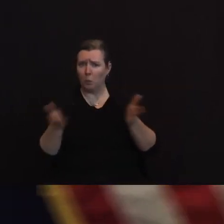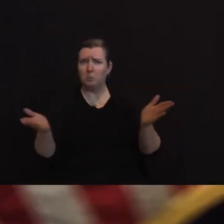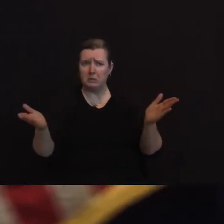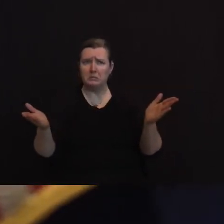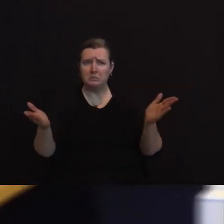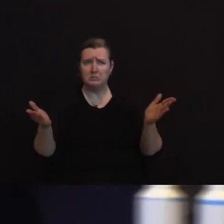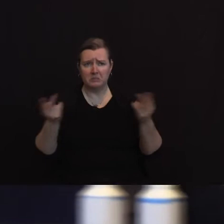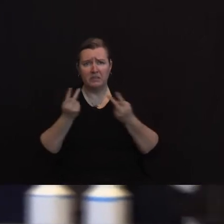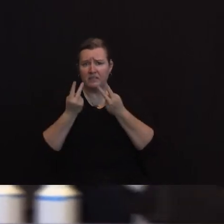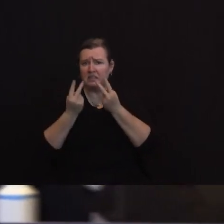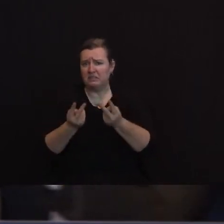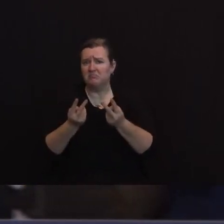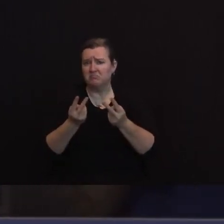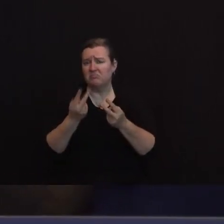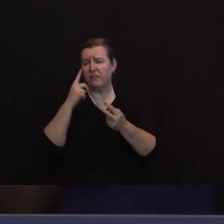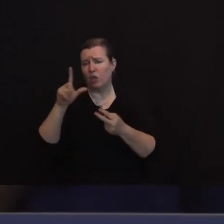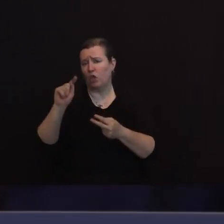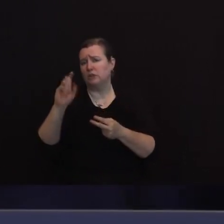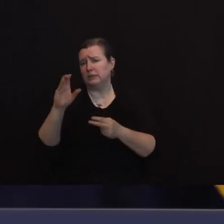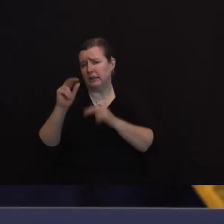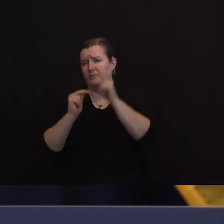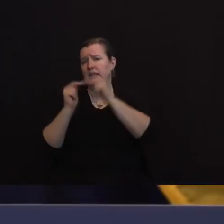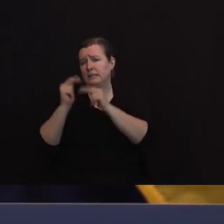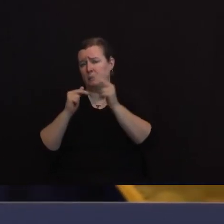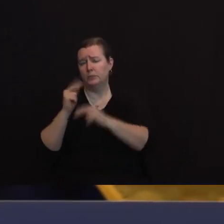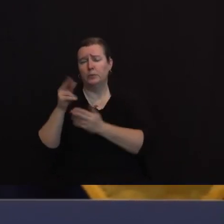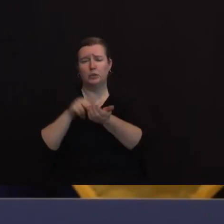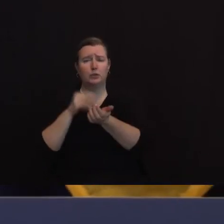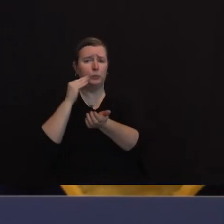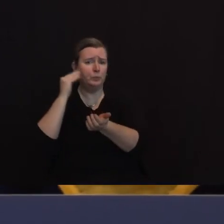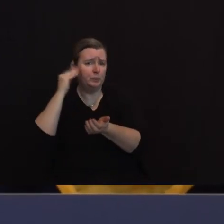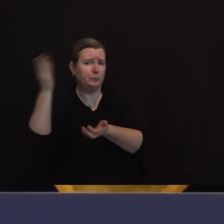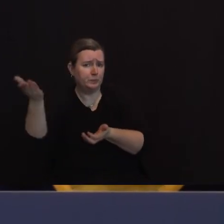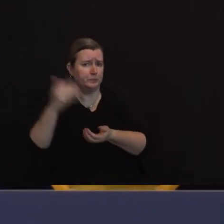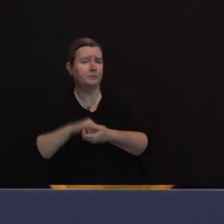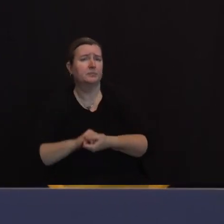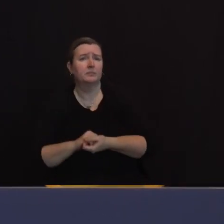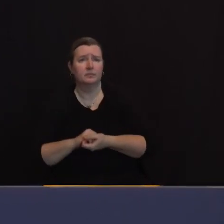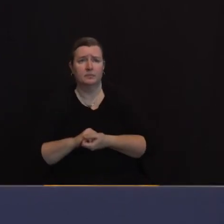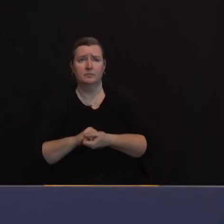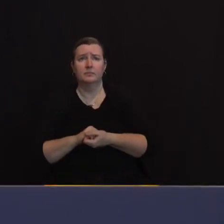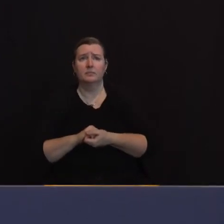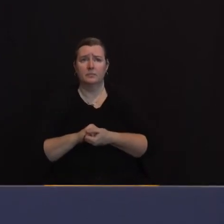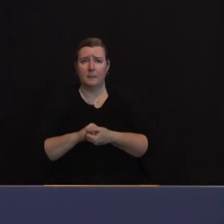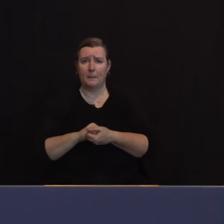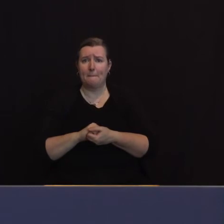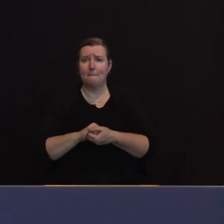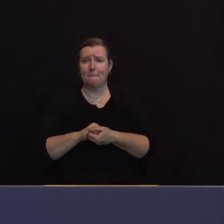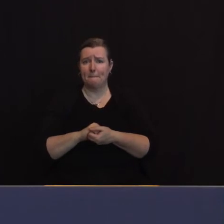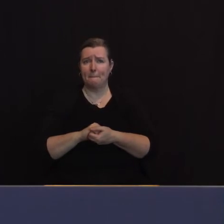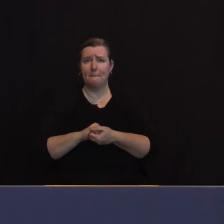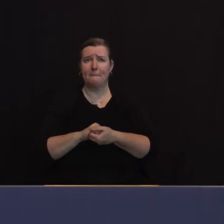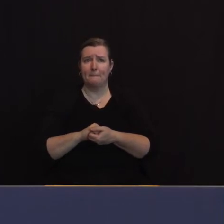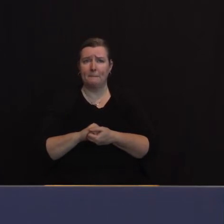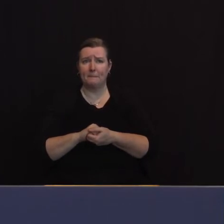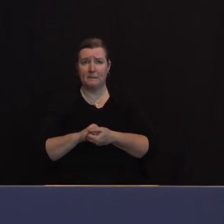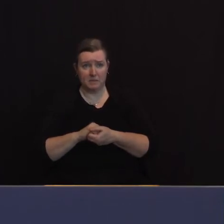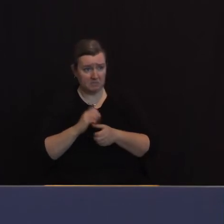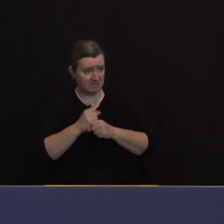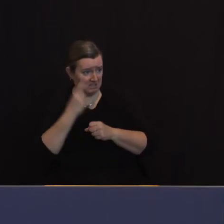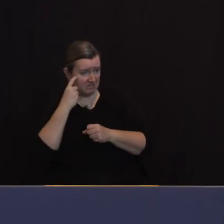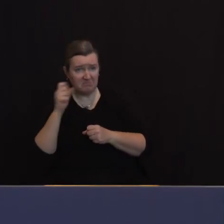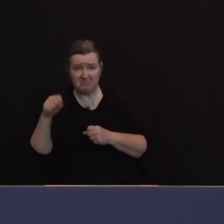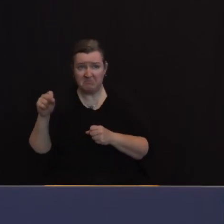it hasn't matured enough. Does that make sense? Yeah. Okay, thank